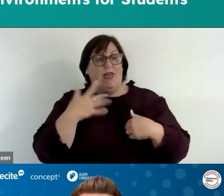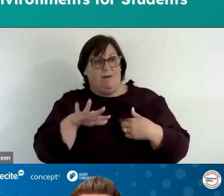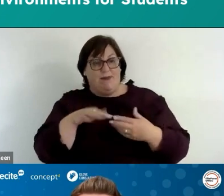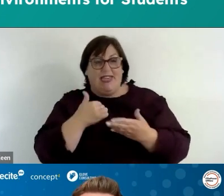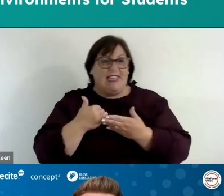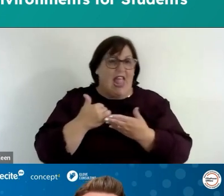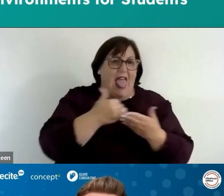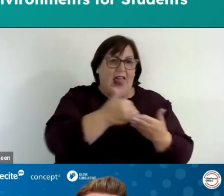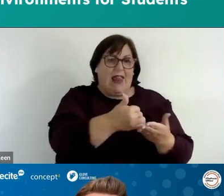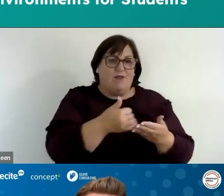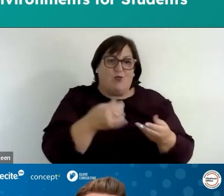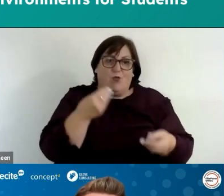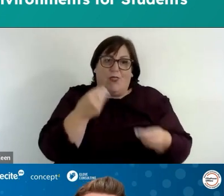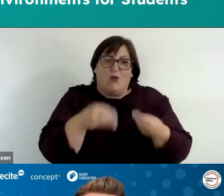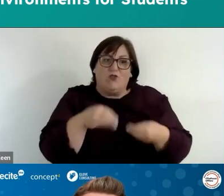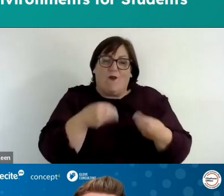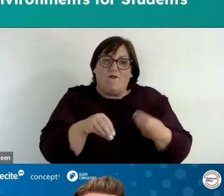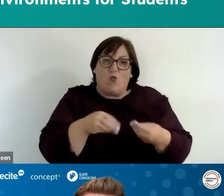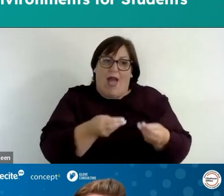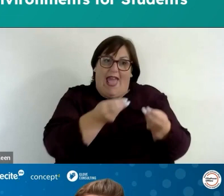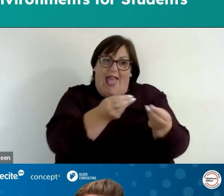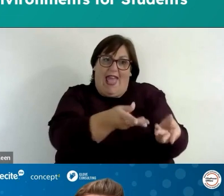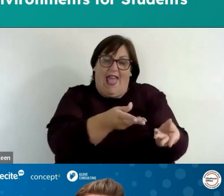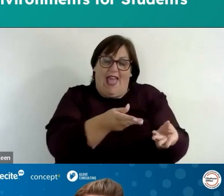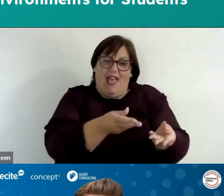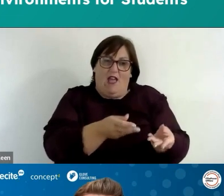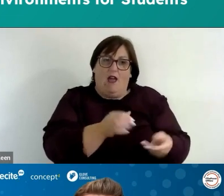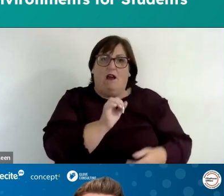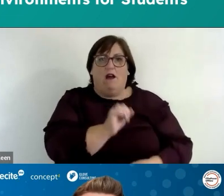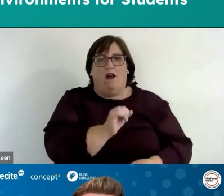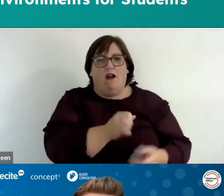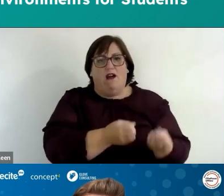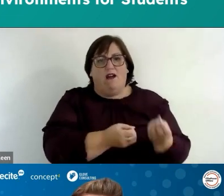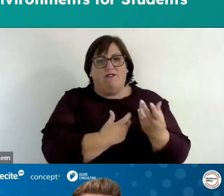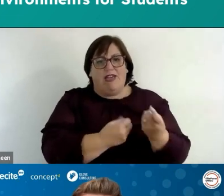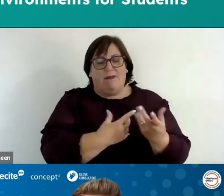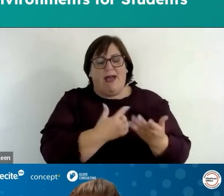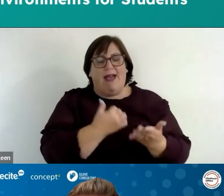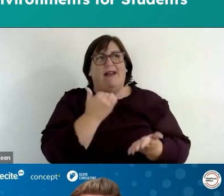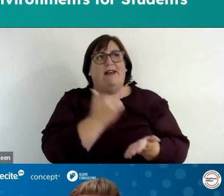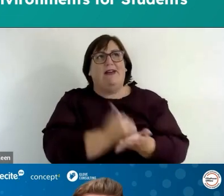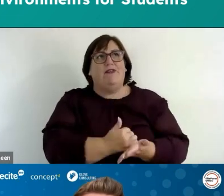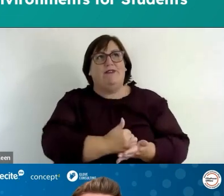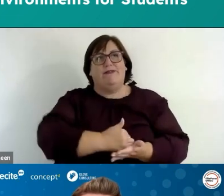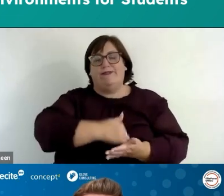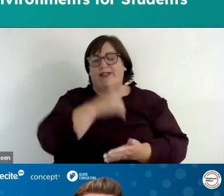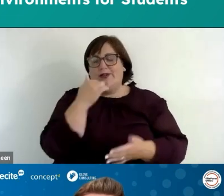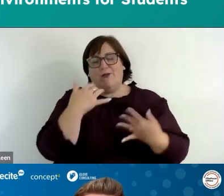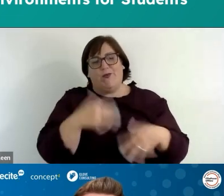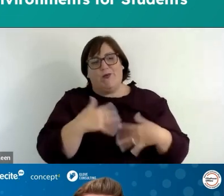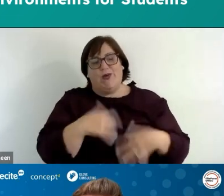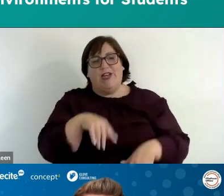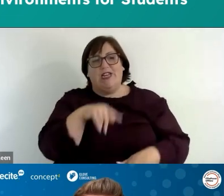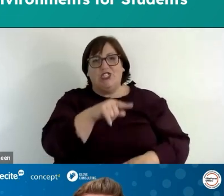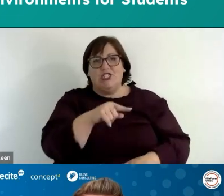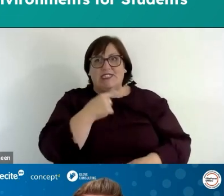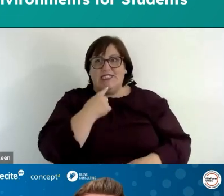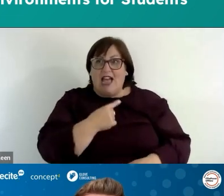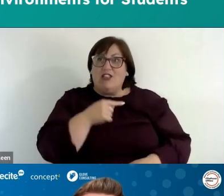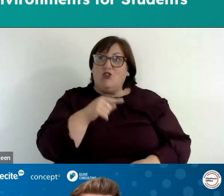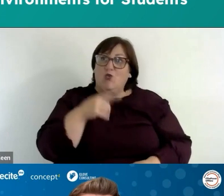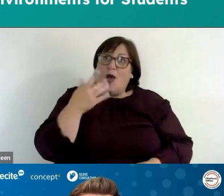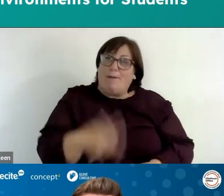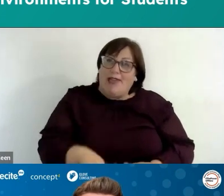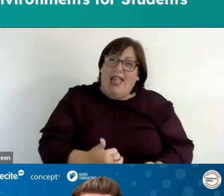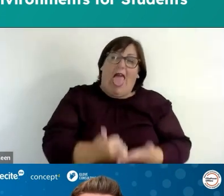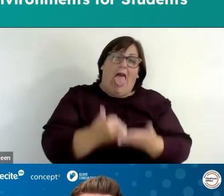anyone to read if they wish, but her feedback was fantastic. We helped her with her university Kickstarter into something